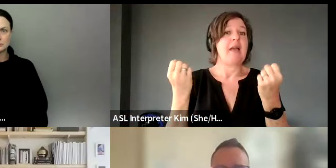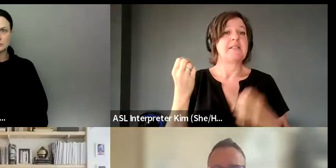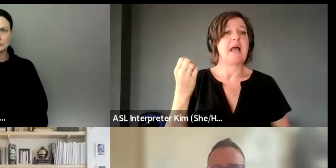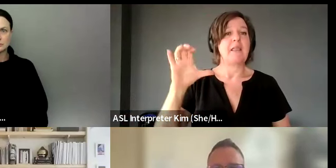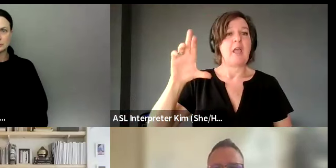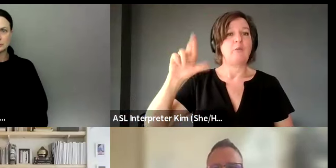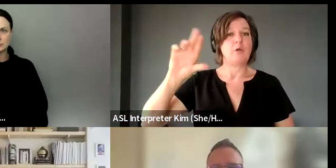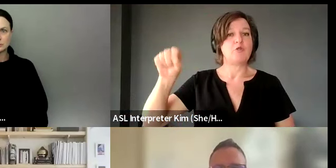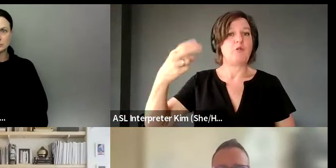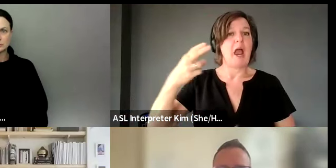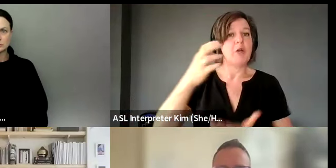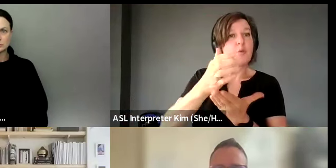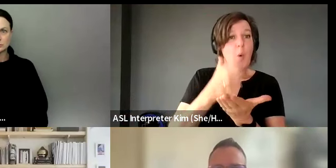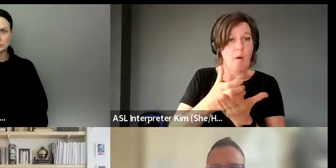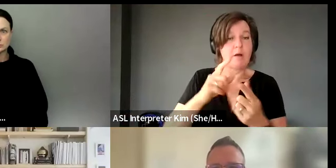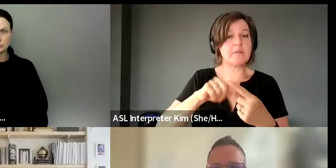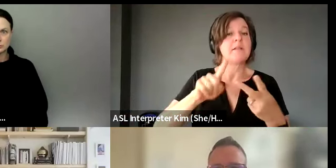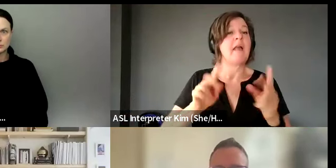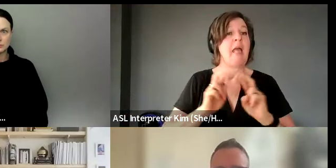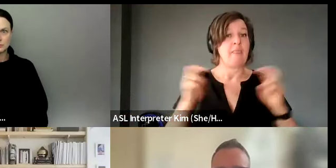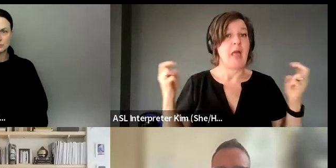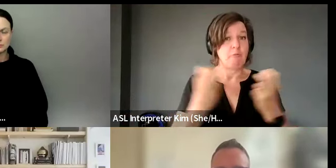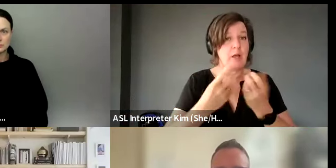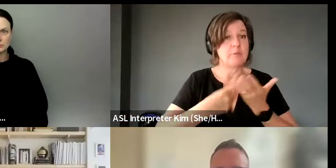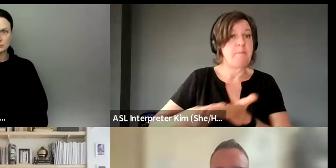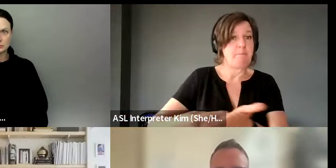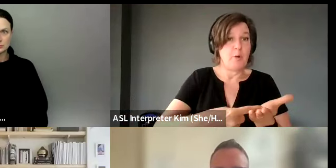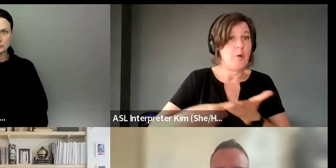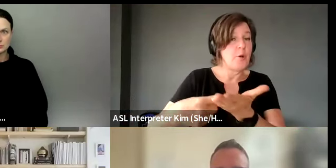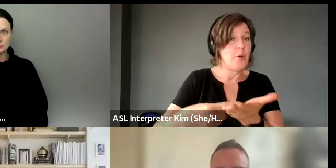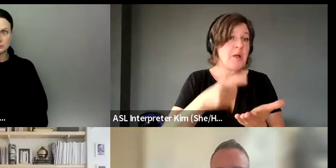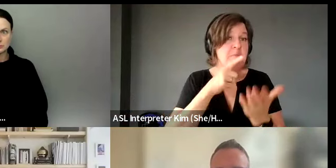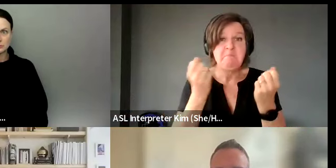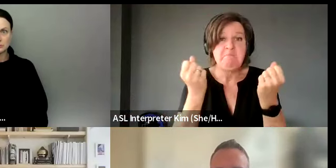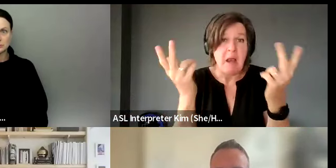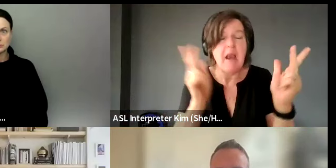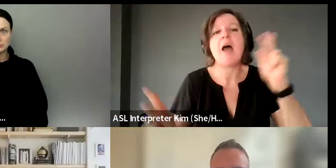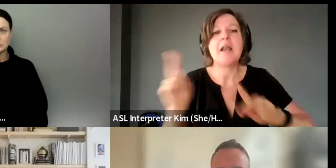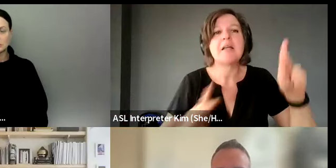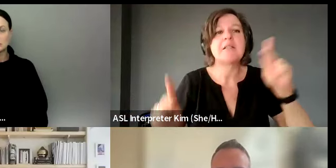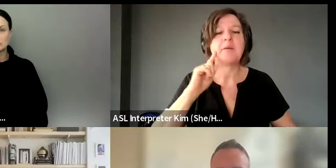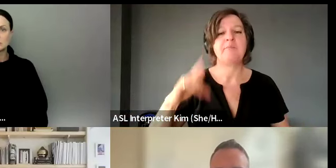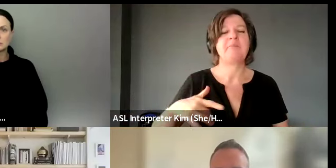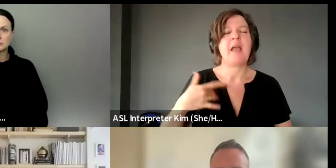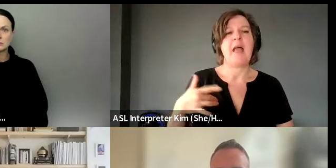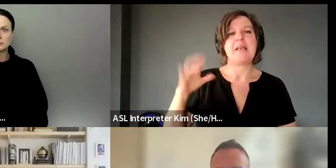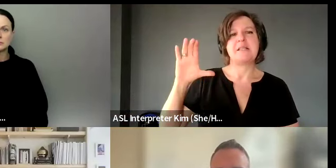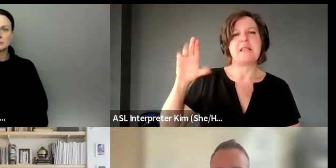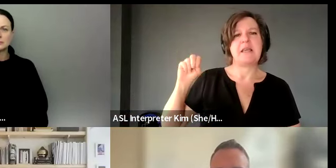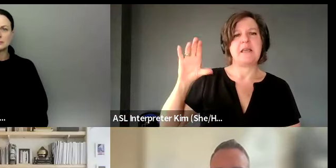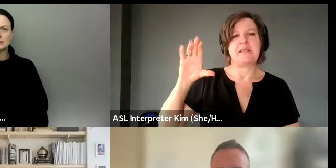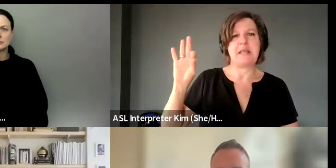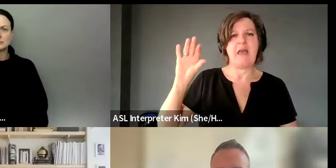the roundtable discussion, there were not a ton of people. I think we could have, like, I think the CNCF could have done better by